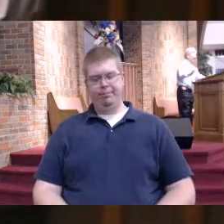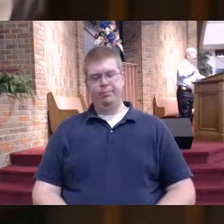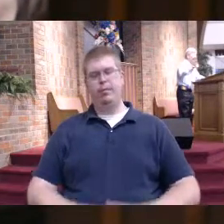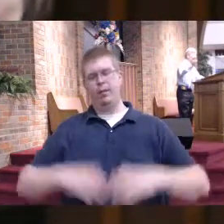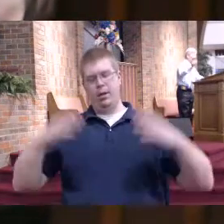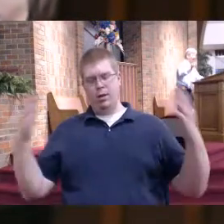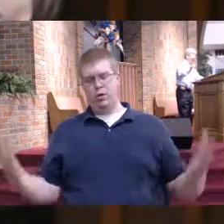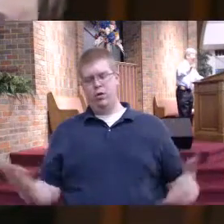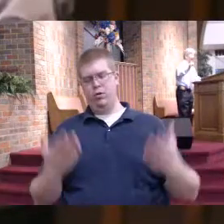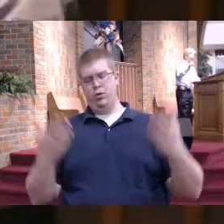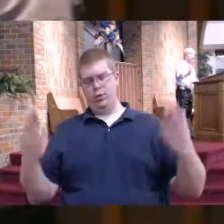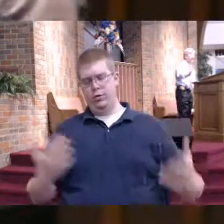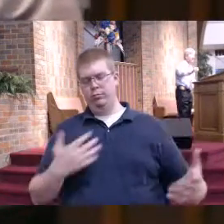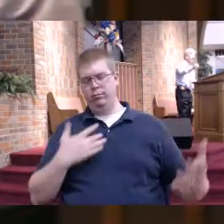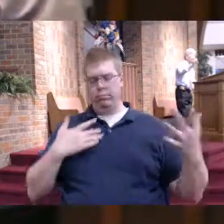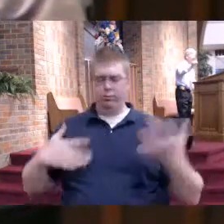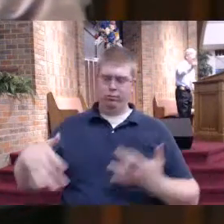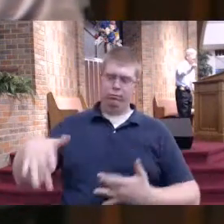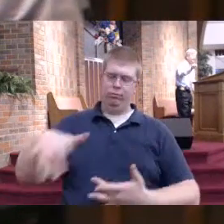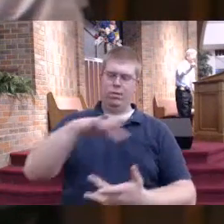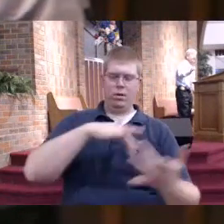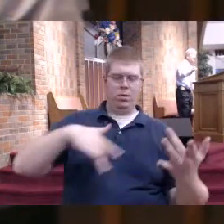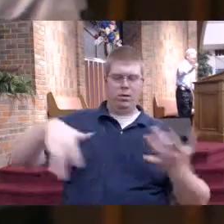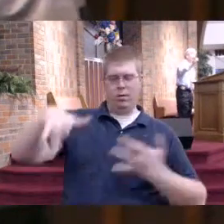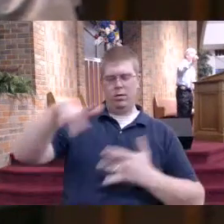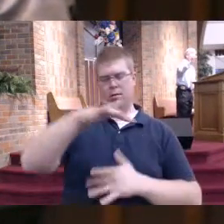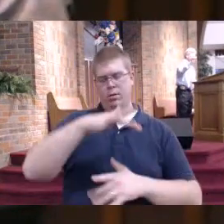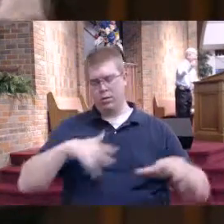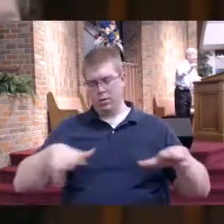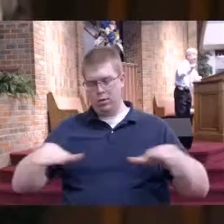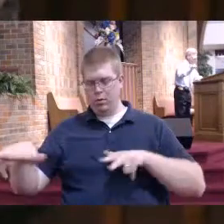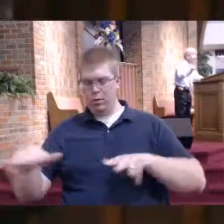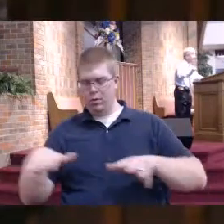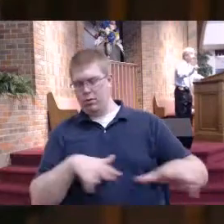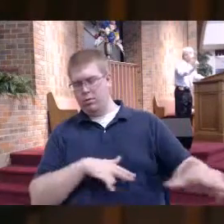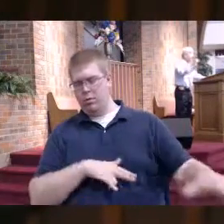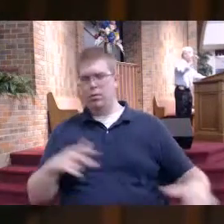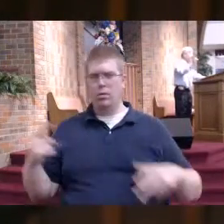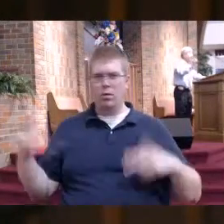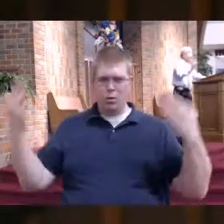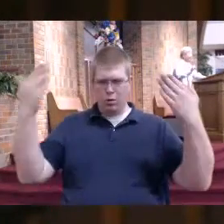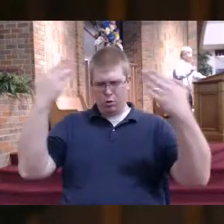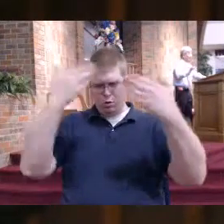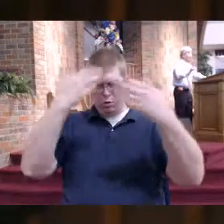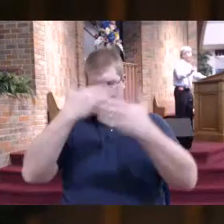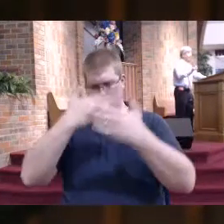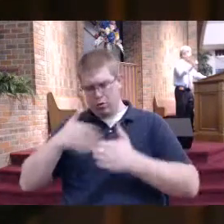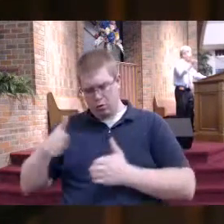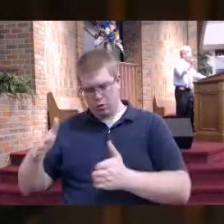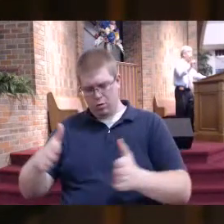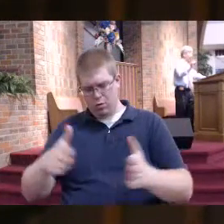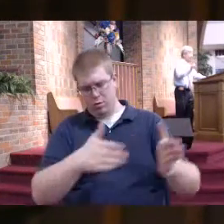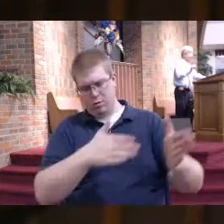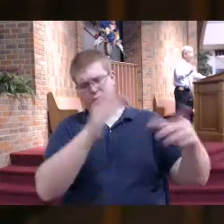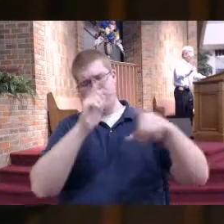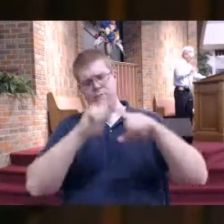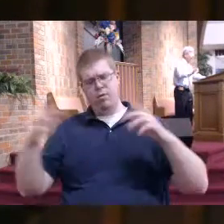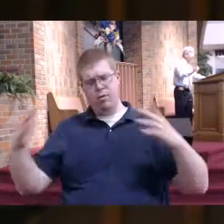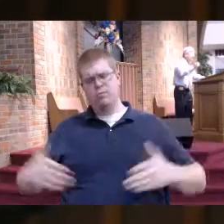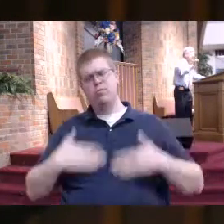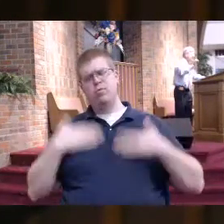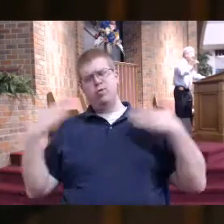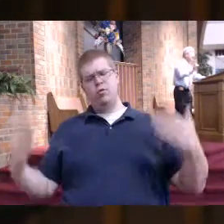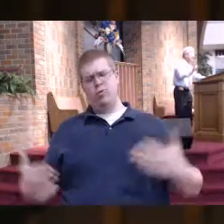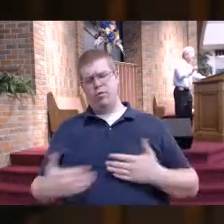Here we are, but straying pilgrims here. Our path is often dim, but to cheer us on